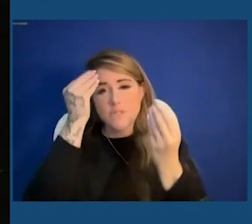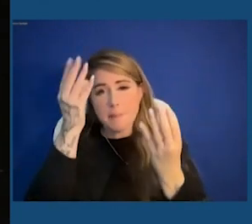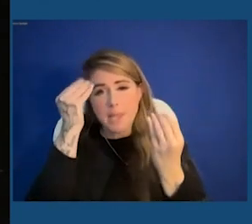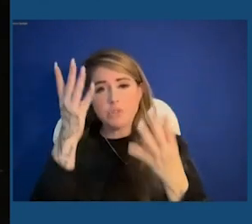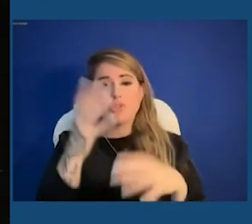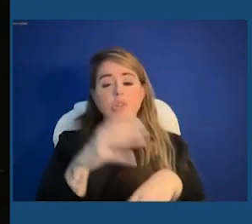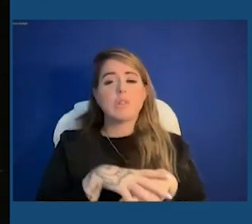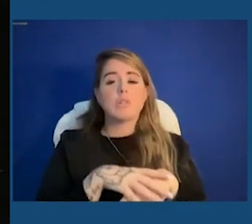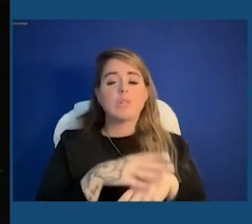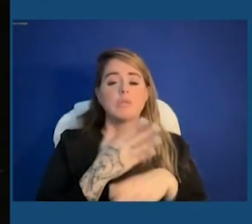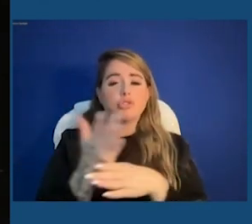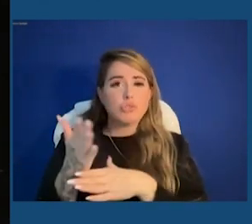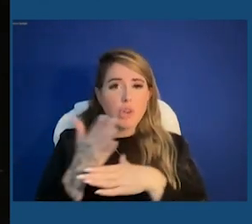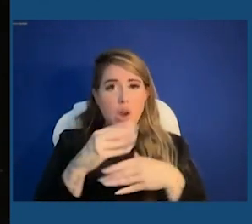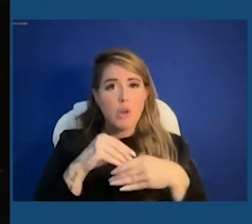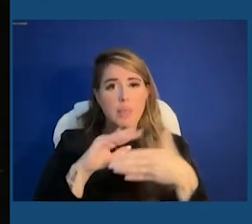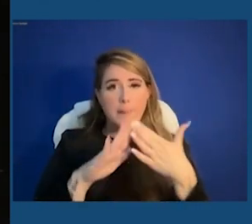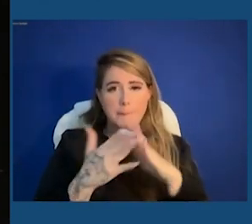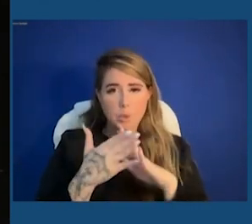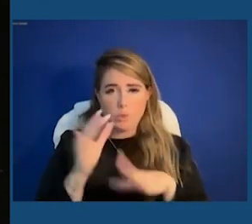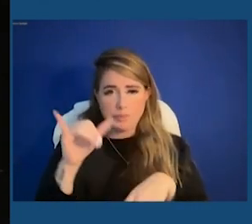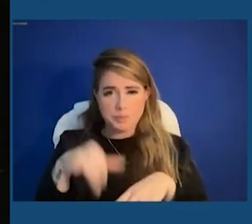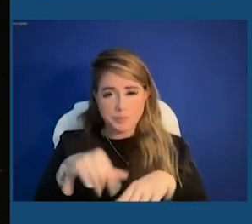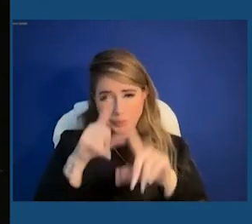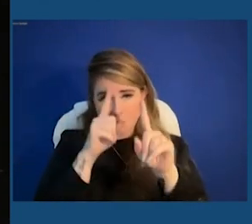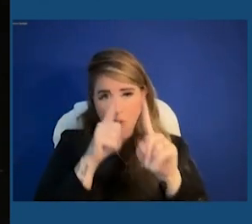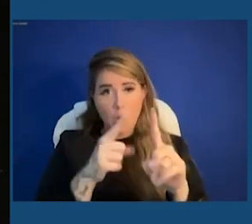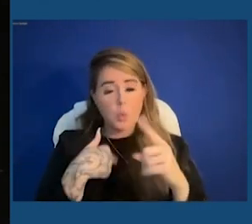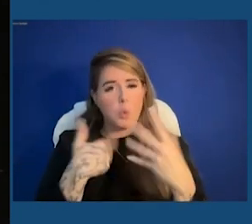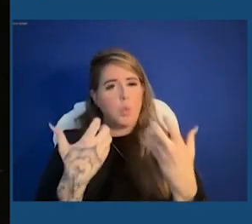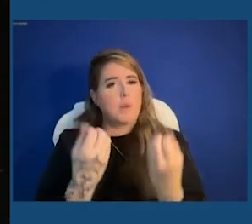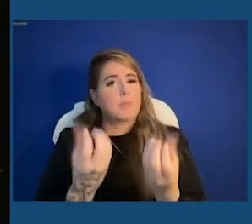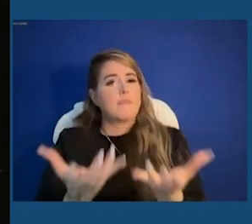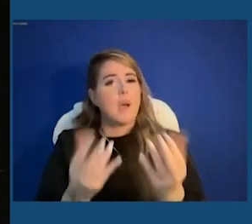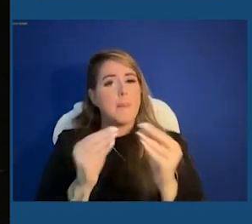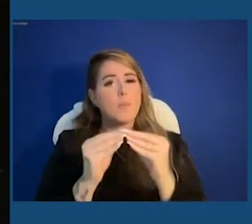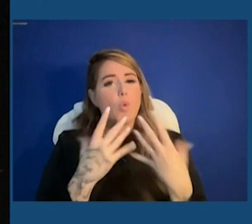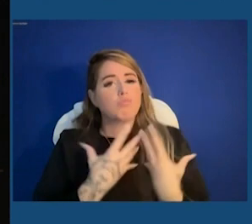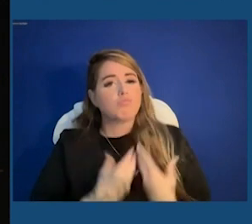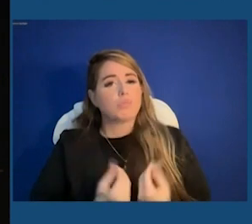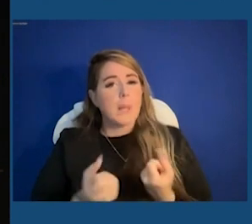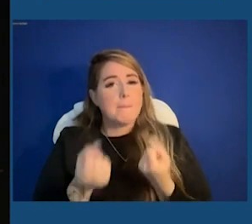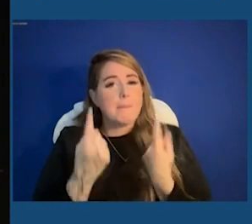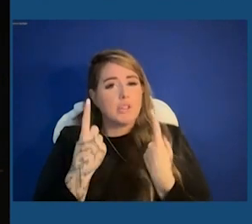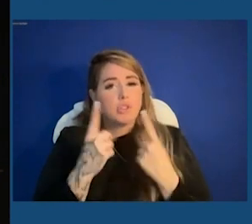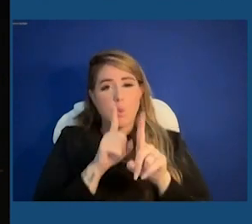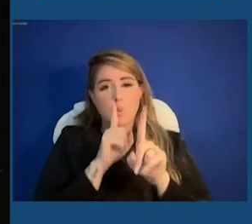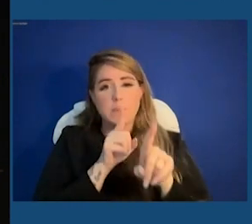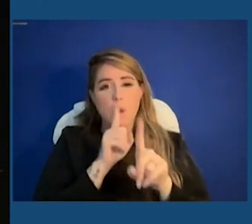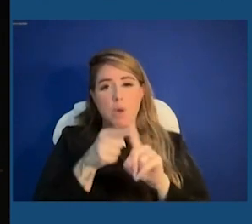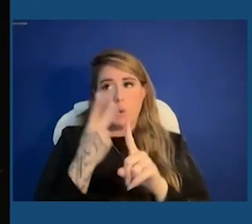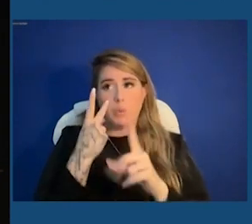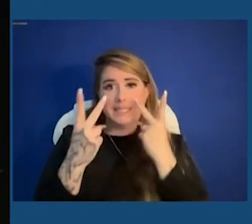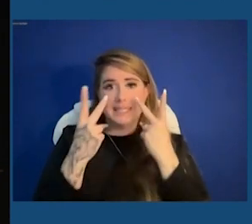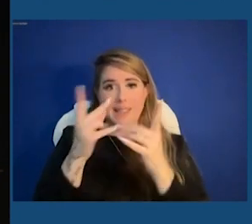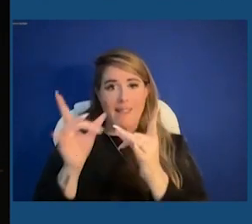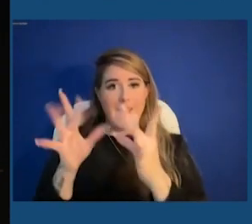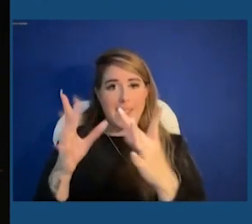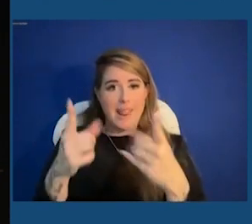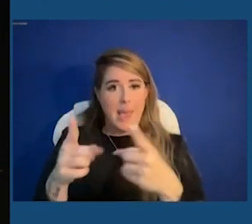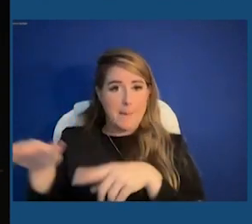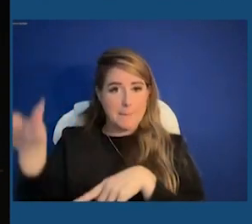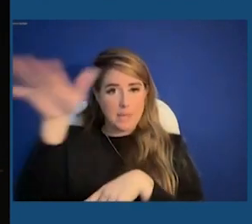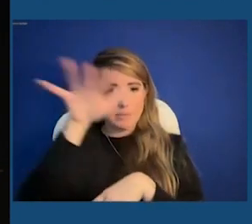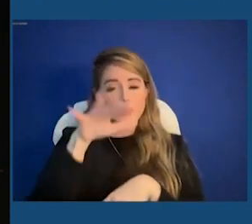information sharing in the community, providing compassionate response when incidents of hate happens,